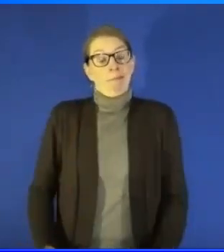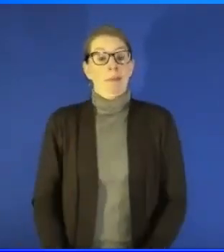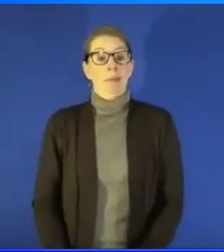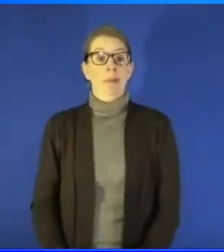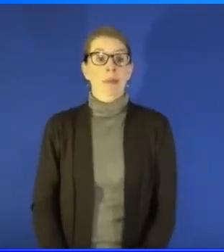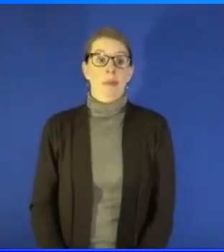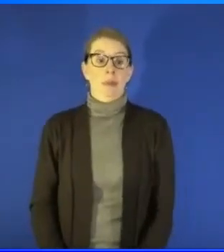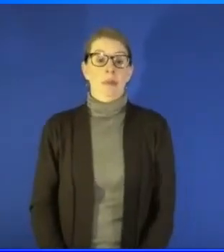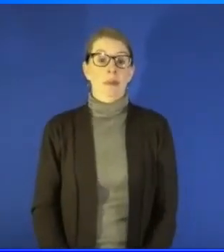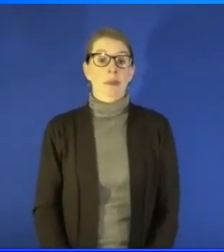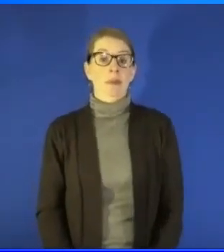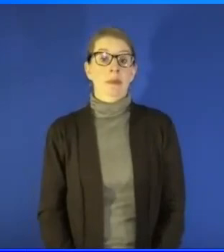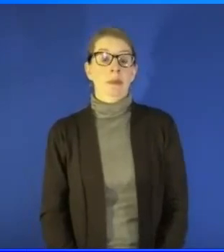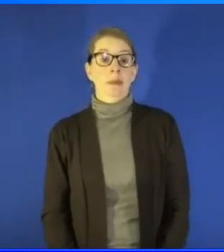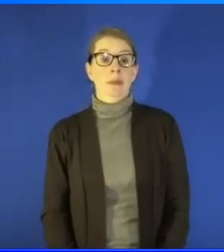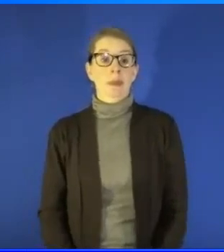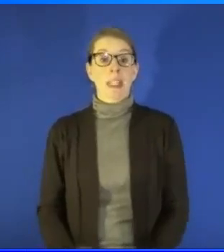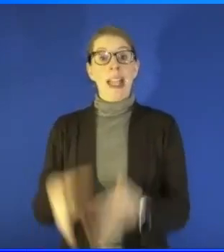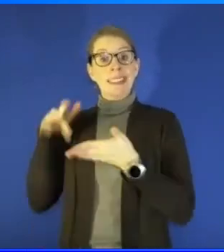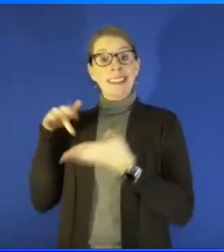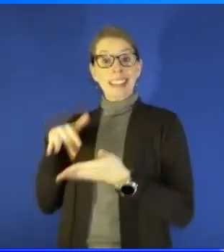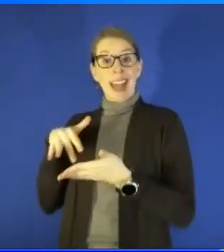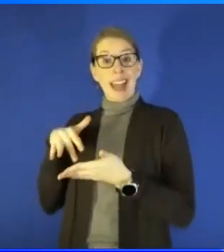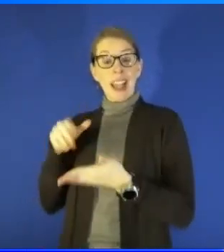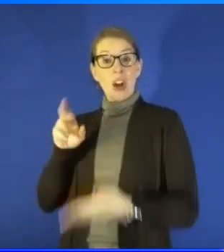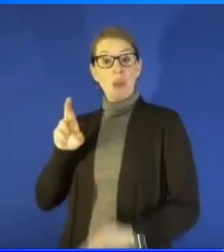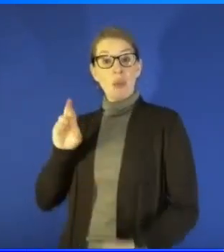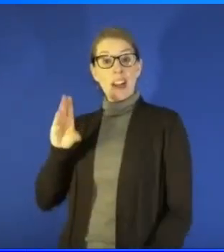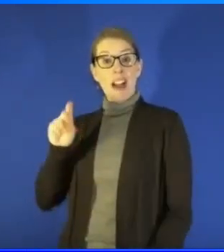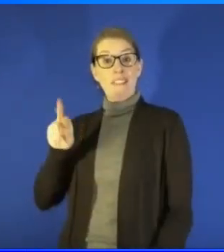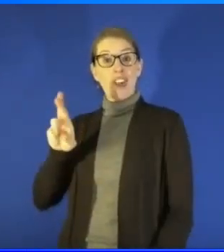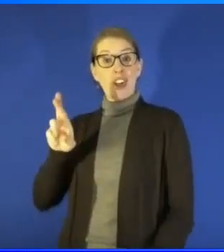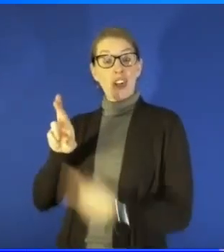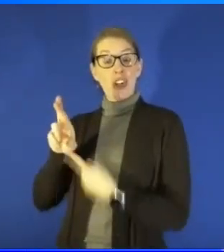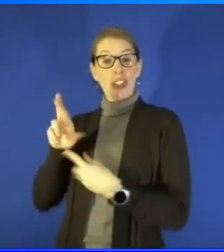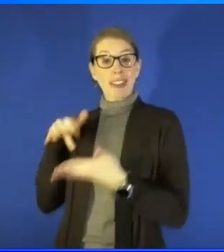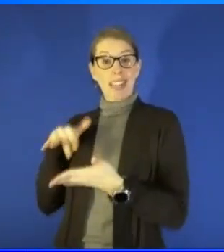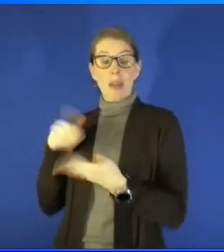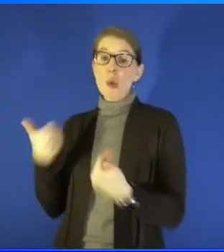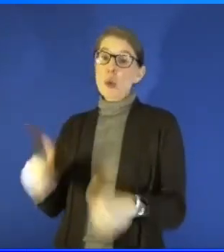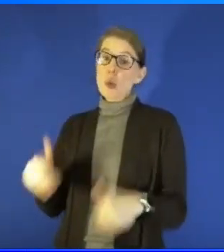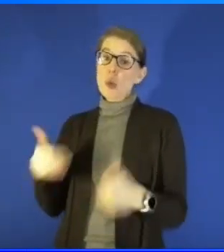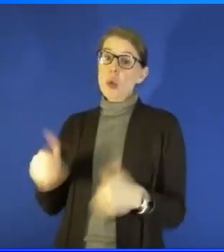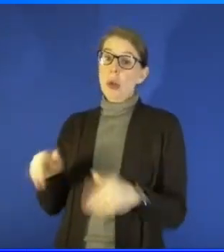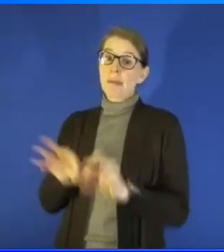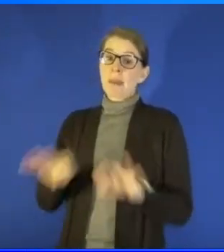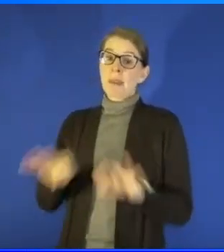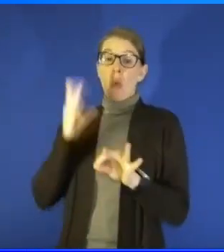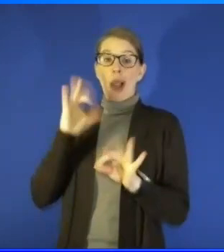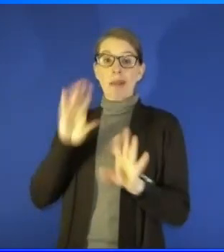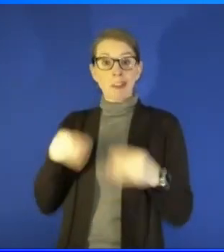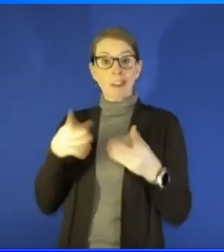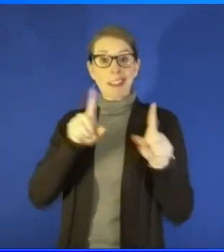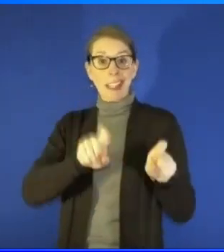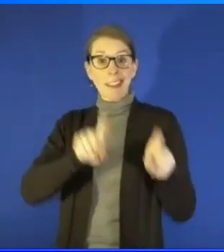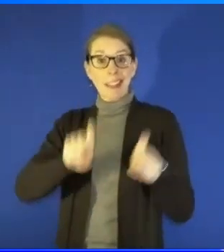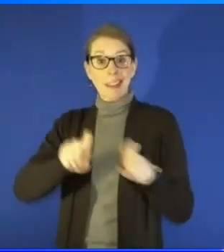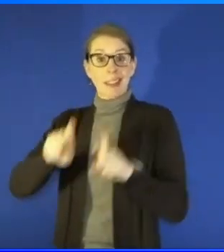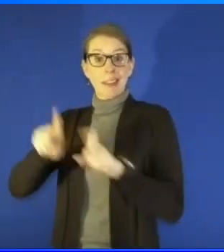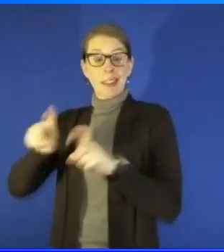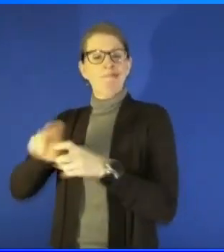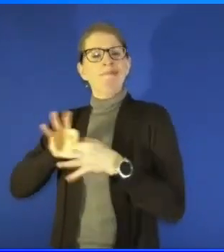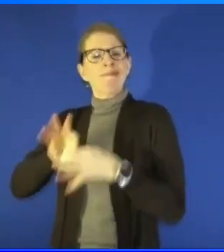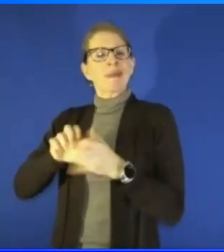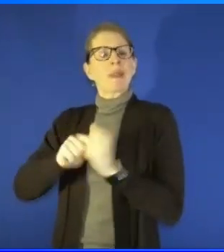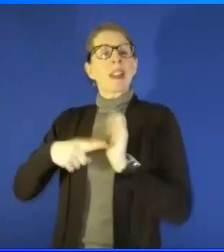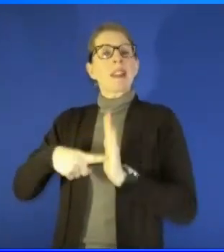power of a study like Recover allows us to do a battery of tests specific to the symptoms that